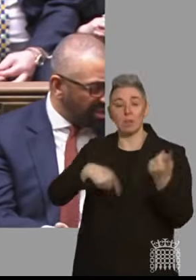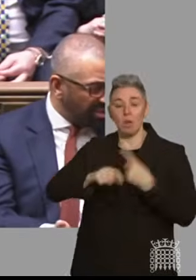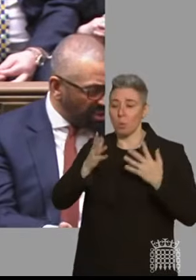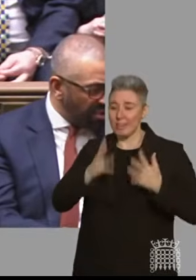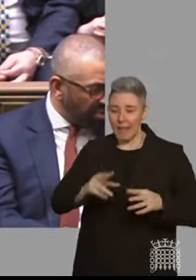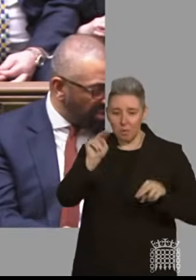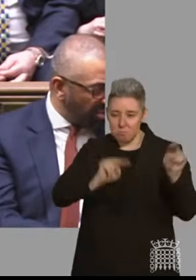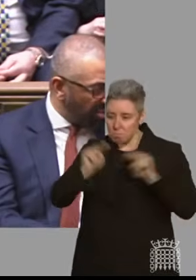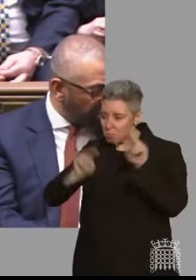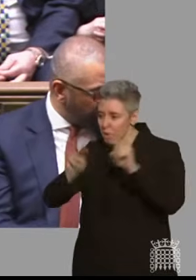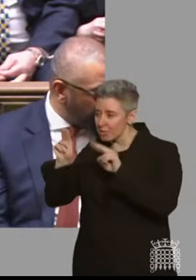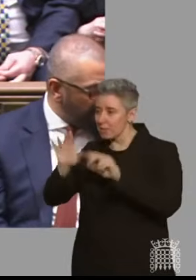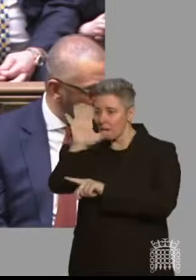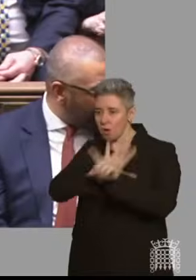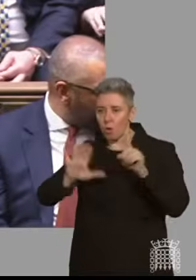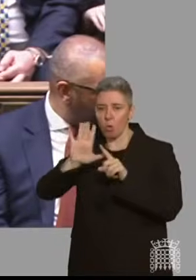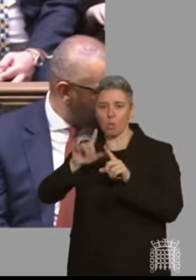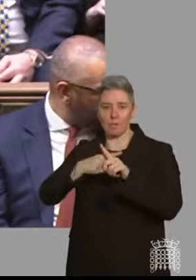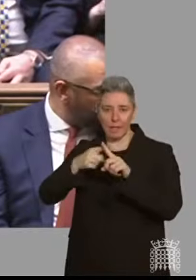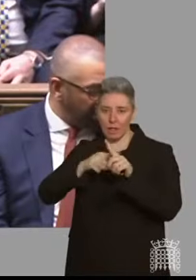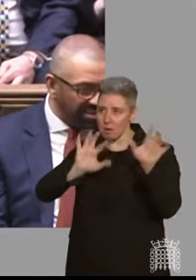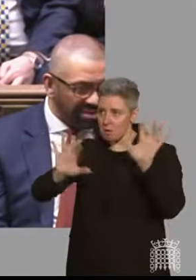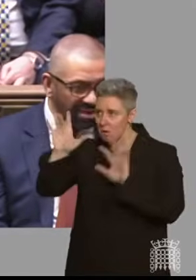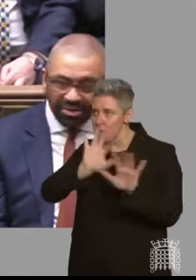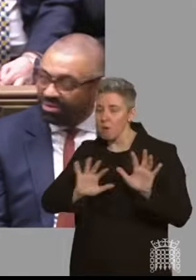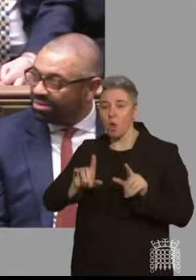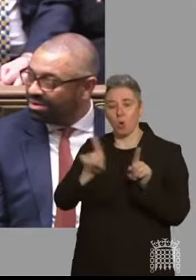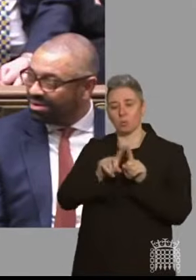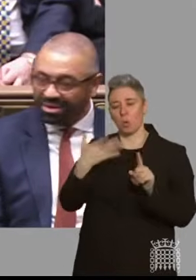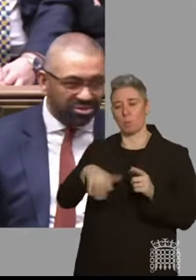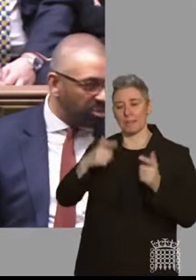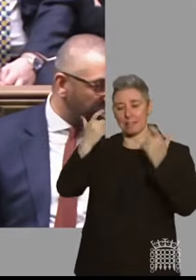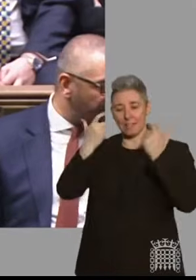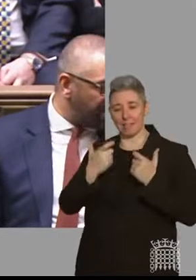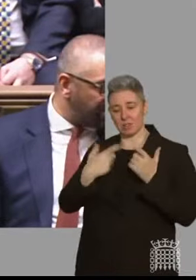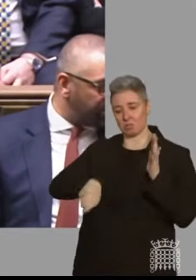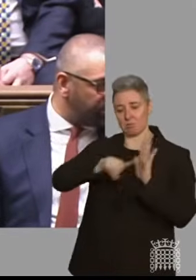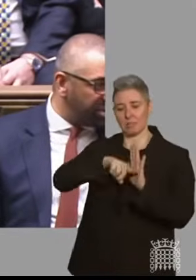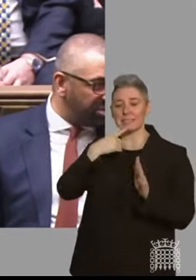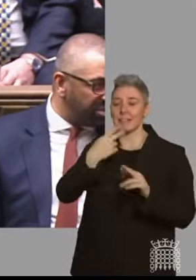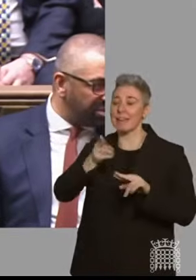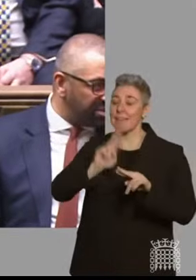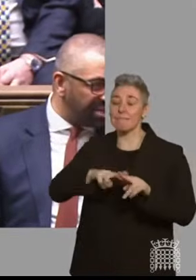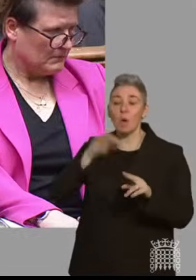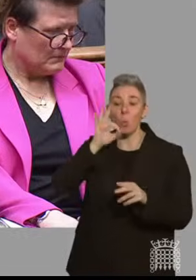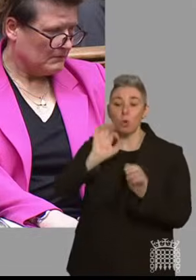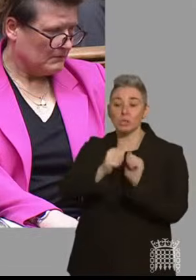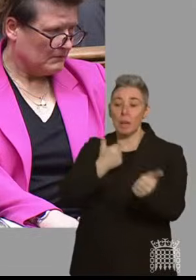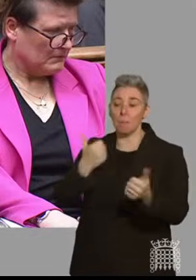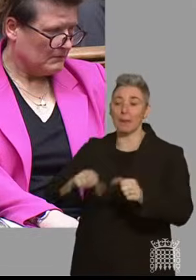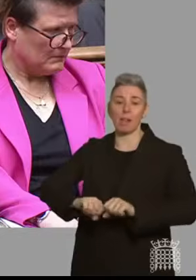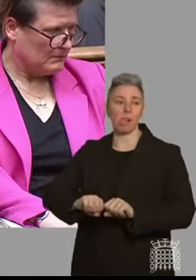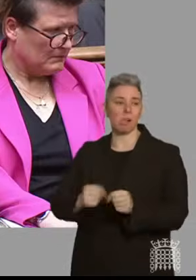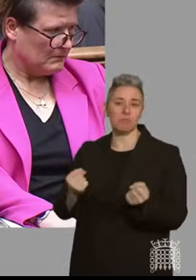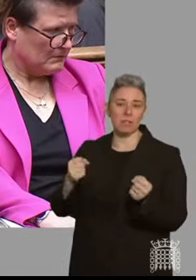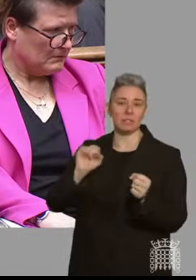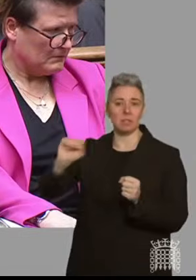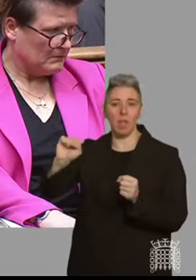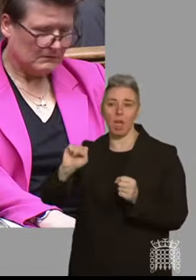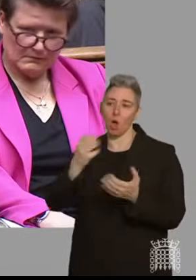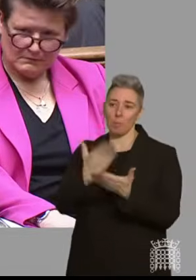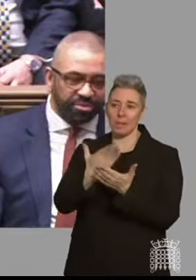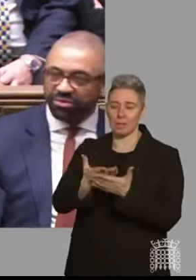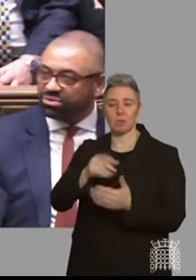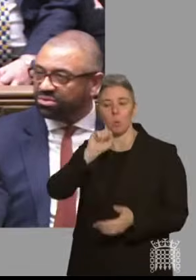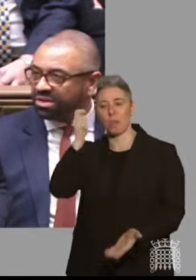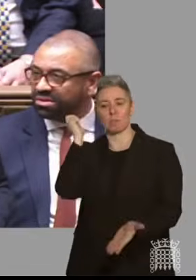introduce unlimited penalties on water companies that breach their obligations. The independent regulator and the Environment Agency have the powers